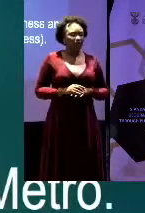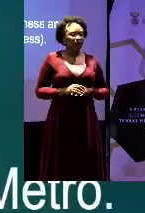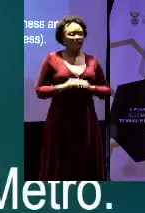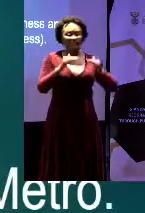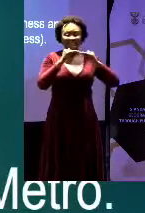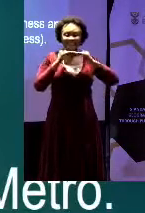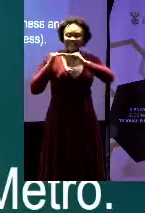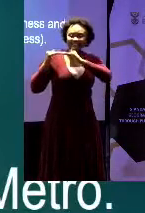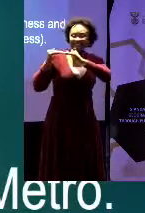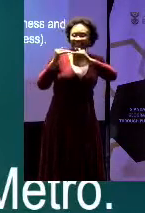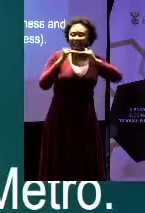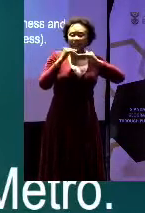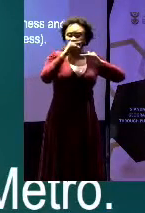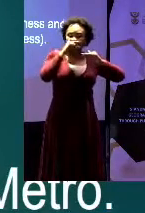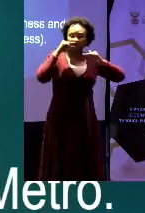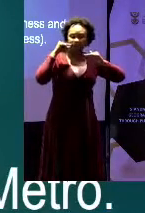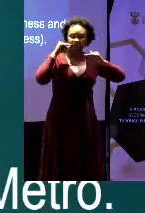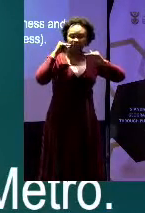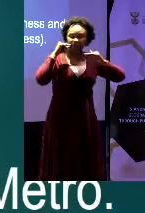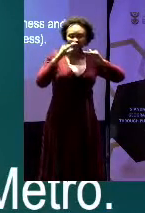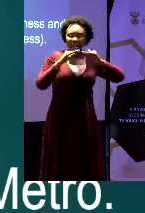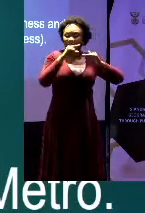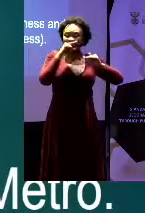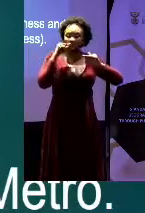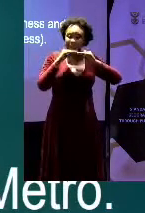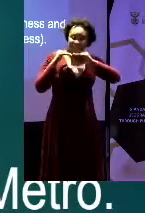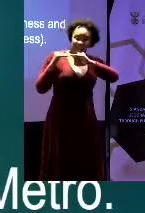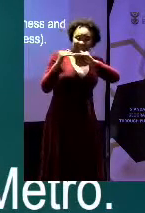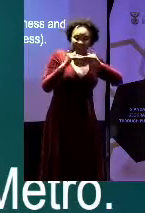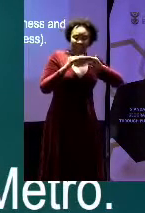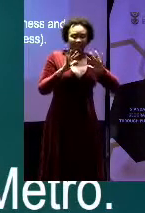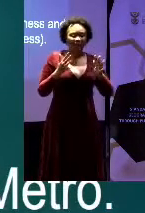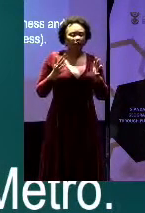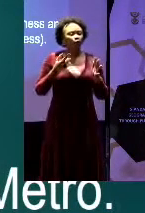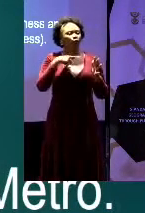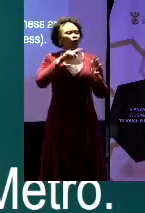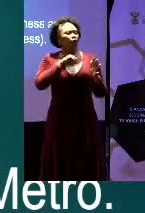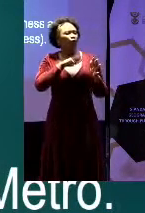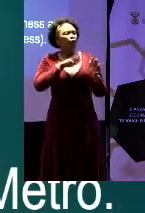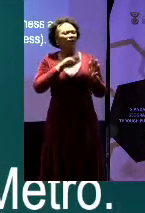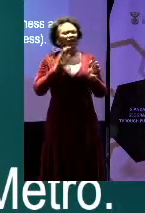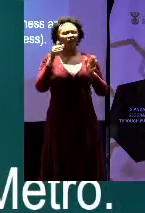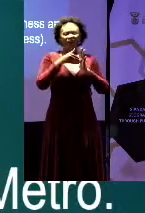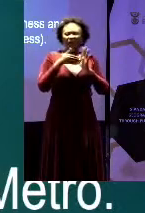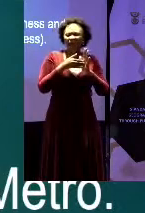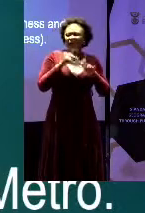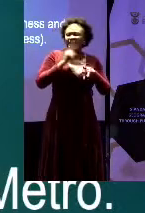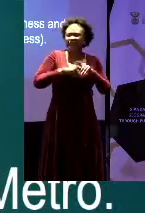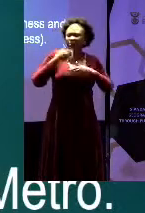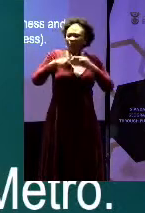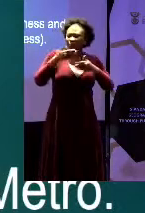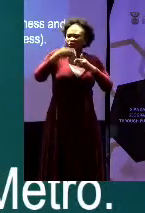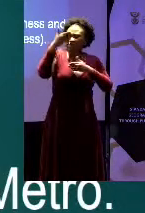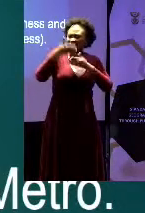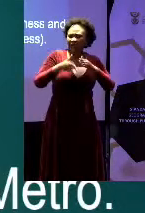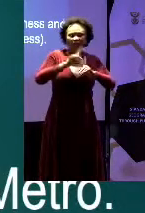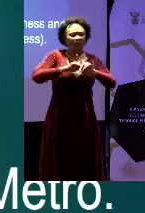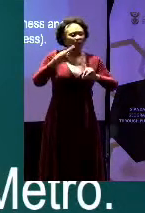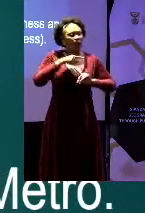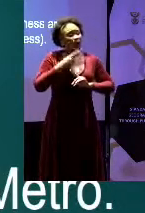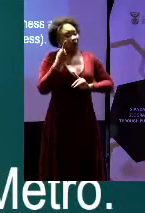Standardized names. What names have been standardized? We came at the tail end of this particular process. However, we did witness